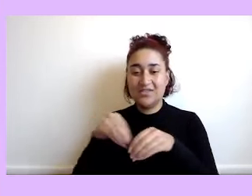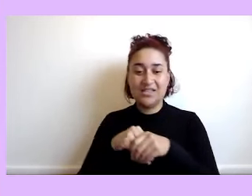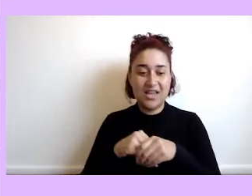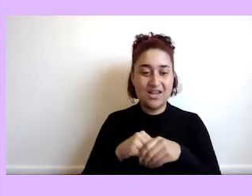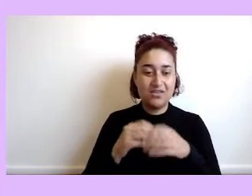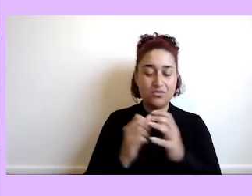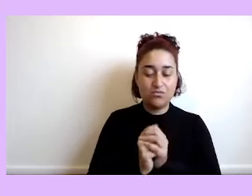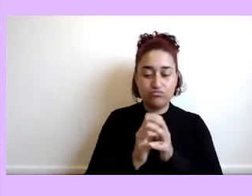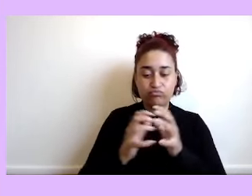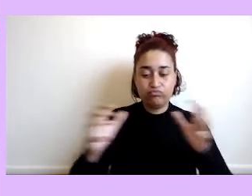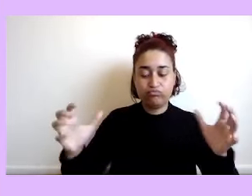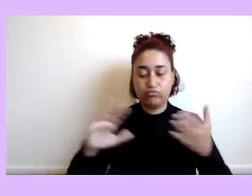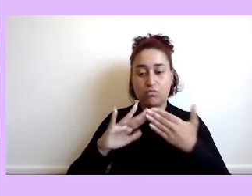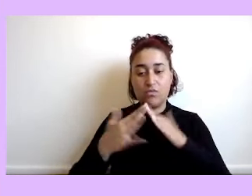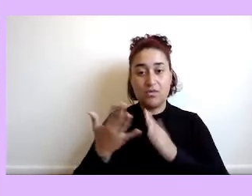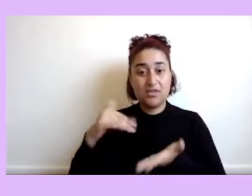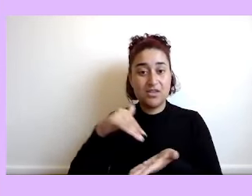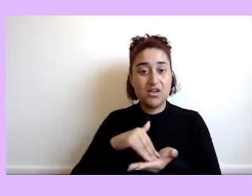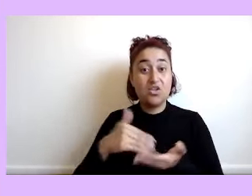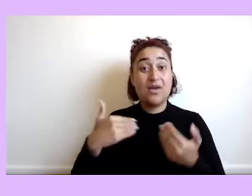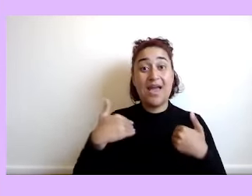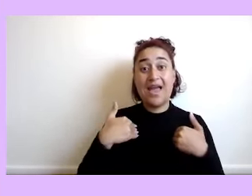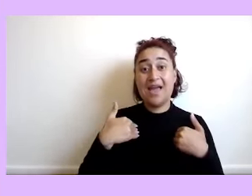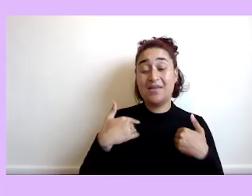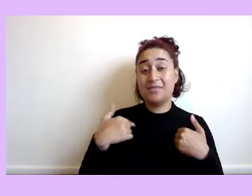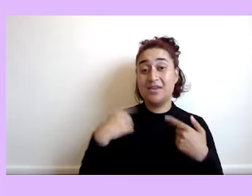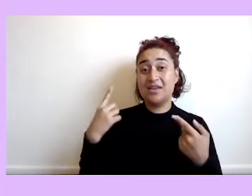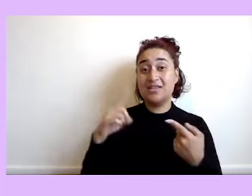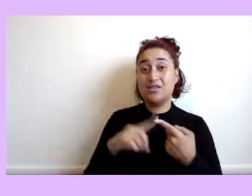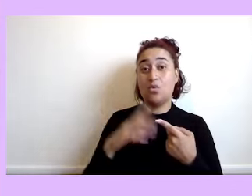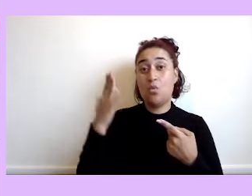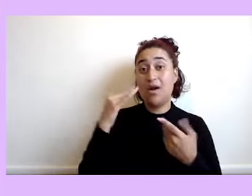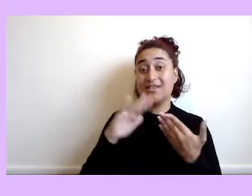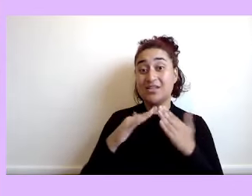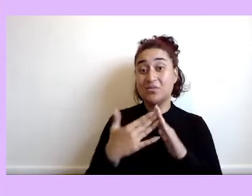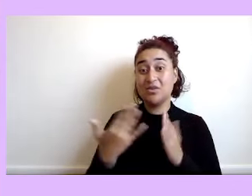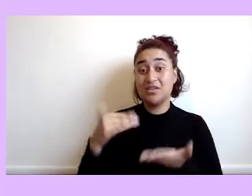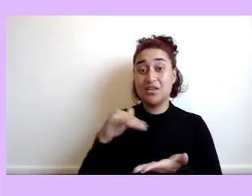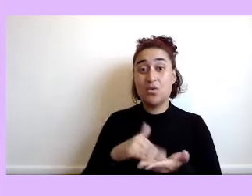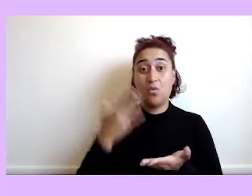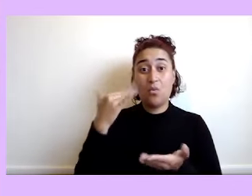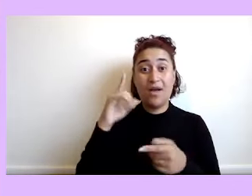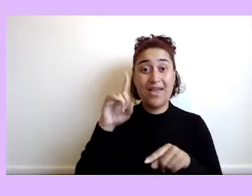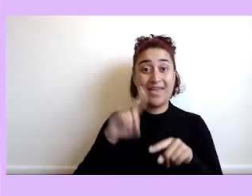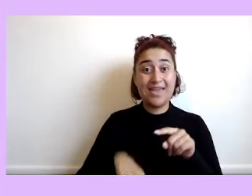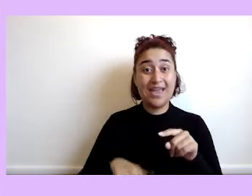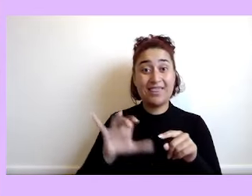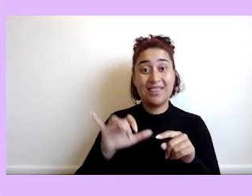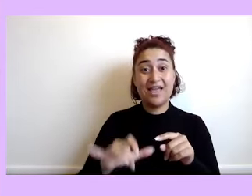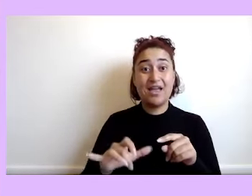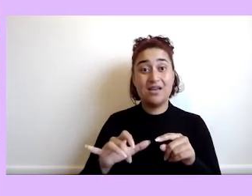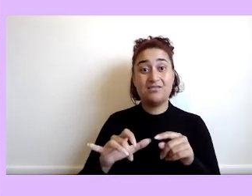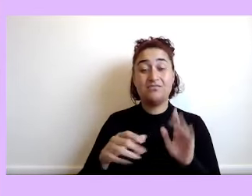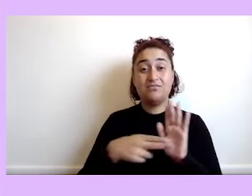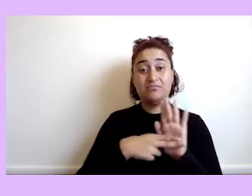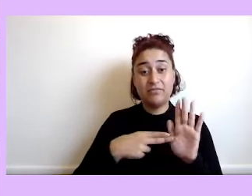center, and I was like, you had me until, why do we have to call it a community center? Why can't that be the definition of theater? Mm-hmm.